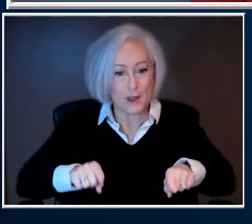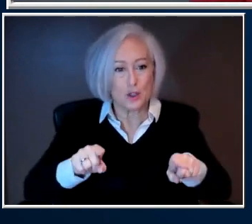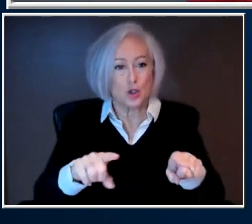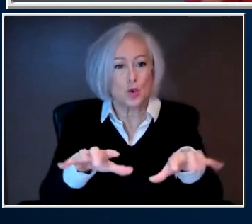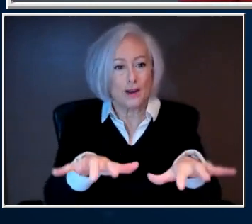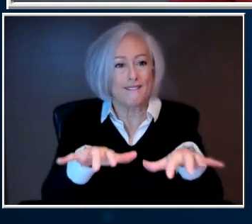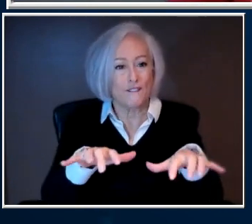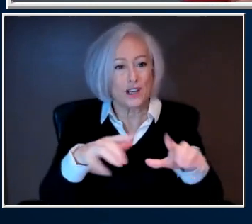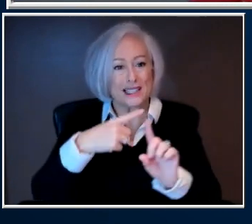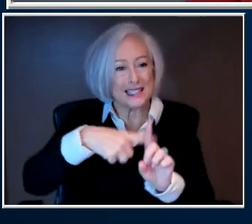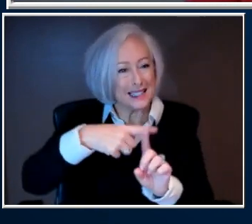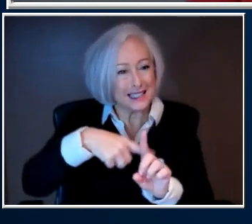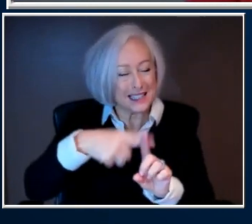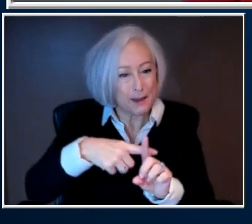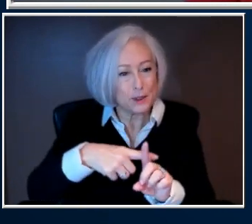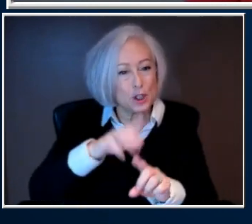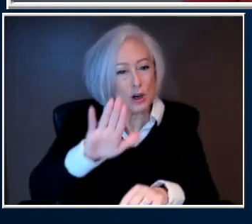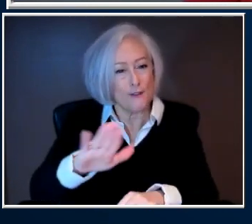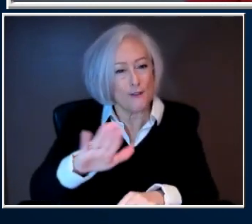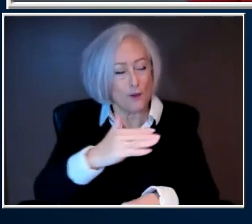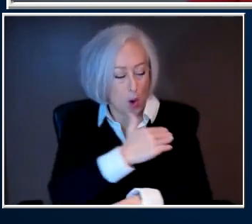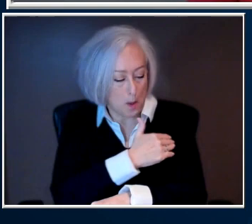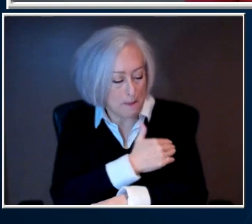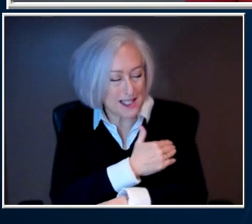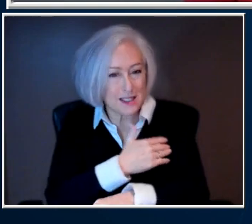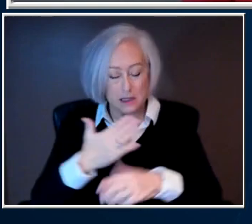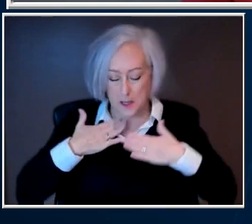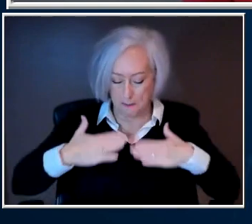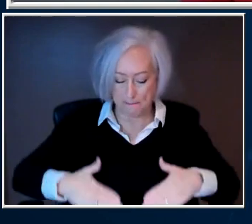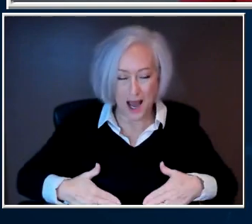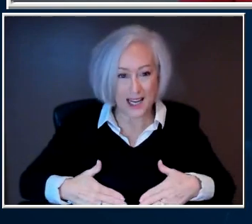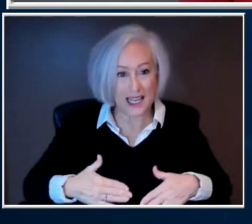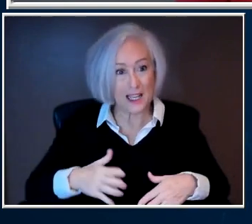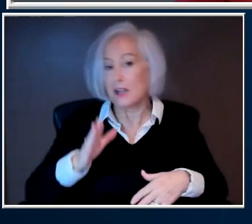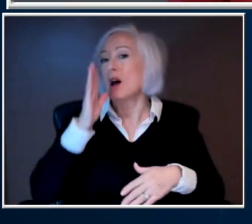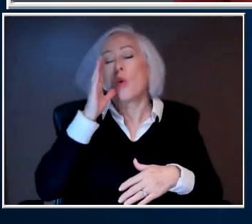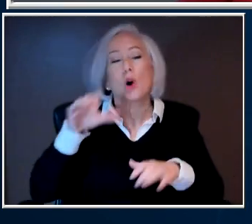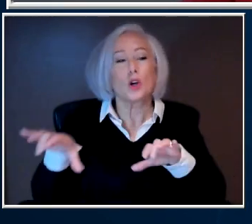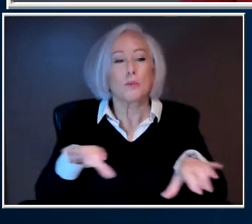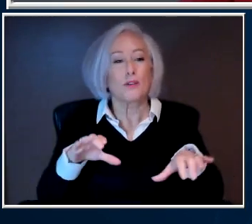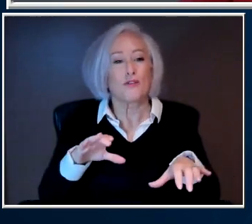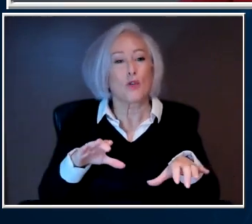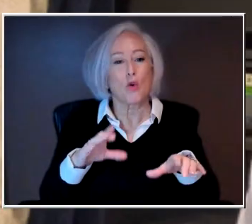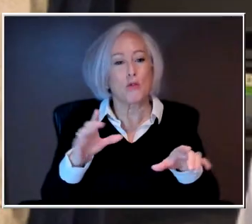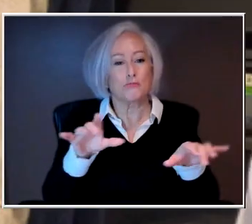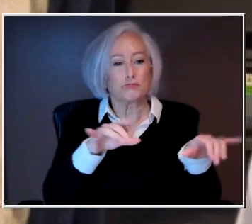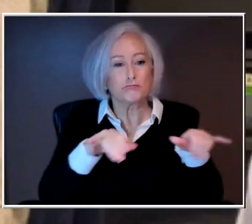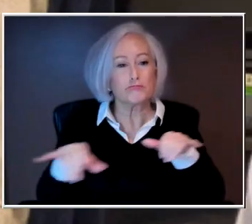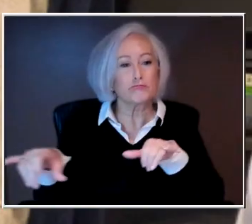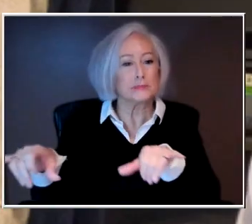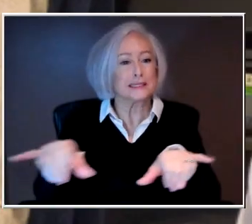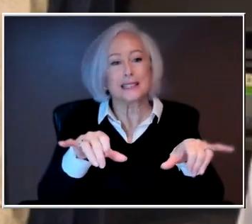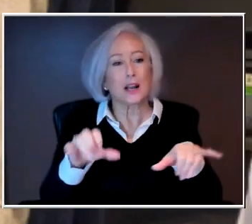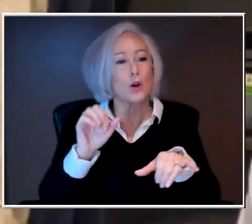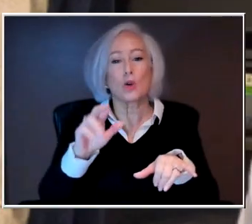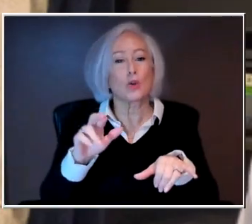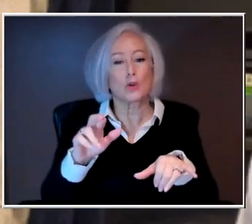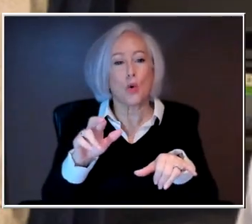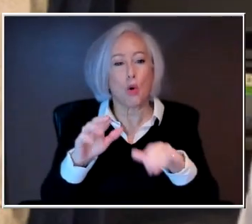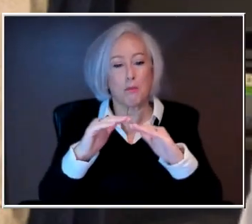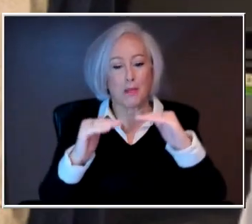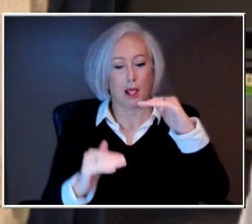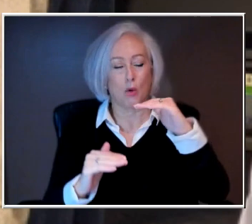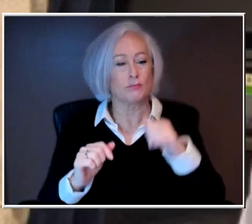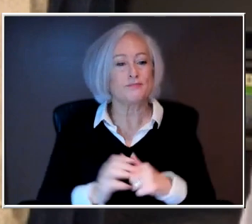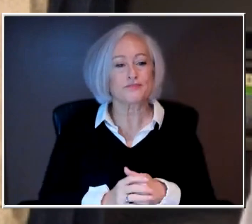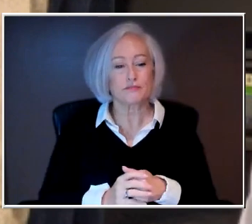sport when your muscles and your body isn't performing at maybe its regular play? Yeah, I mean, of course, there's